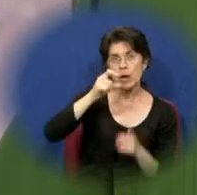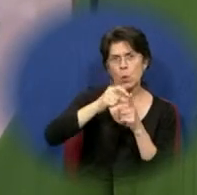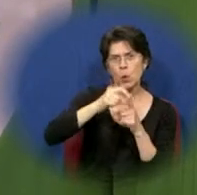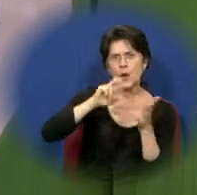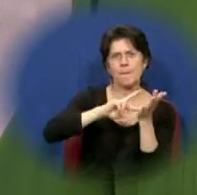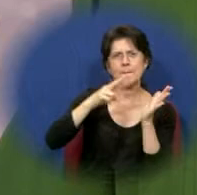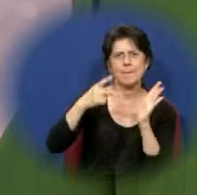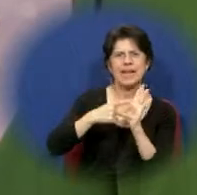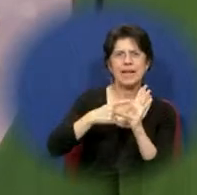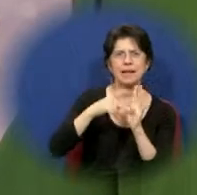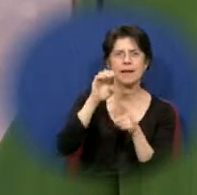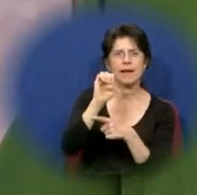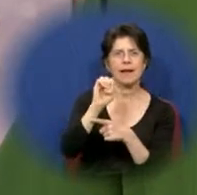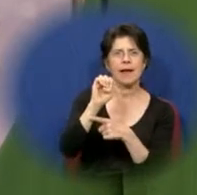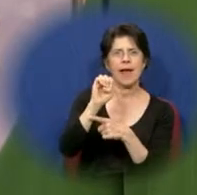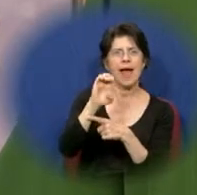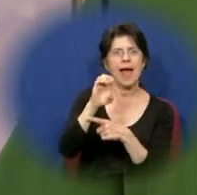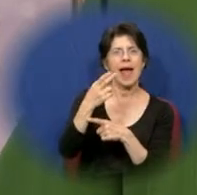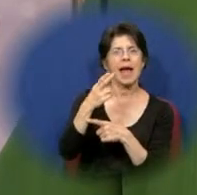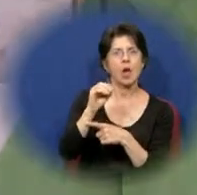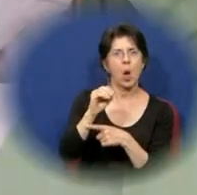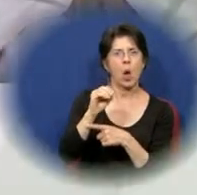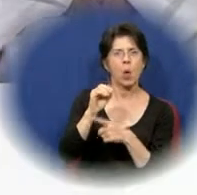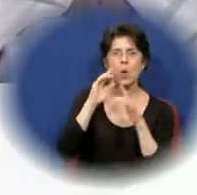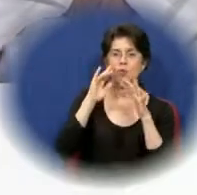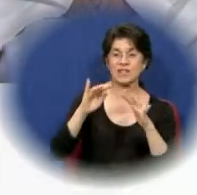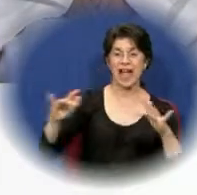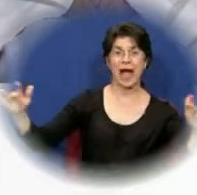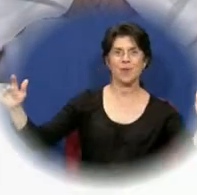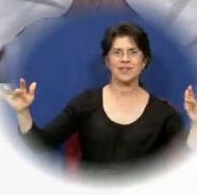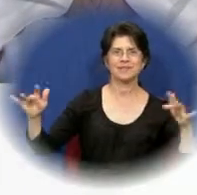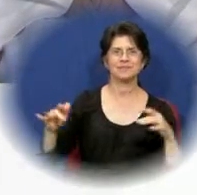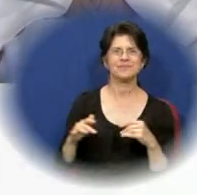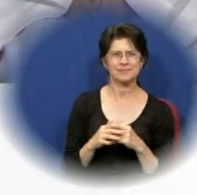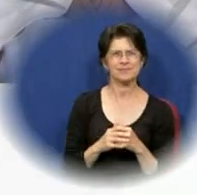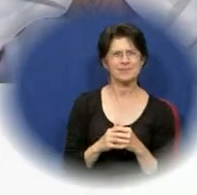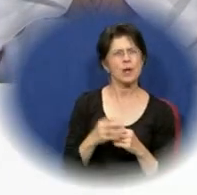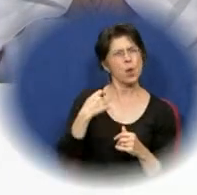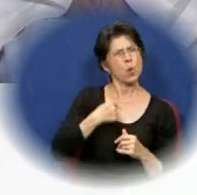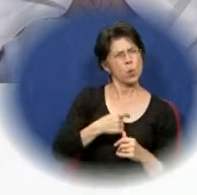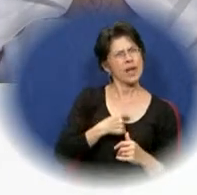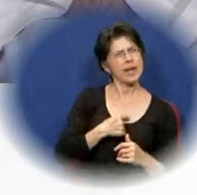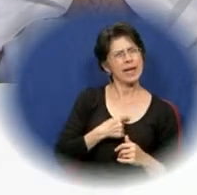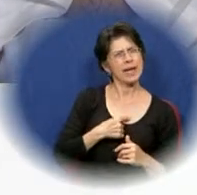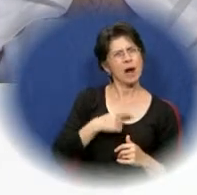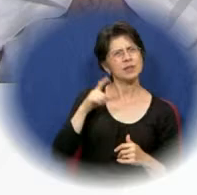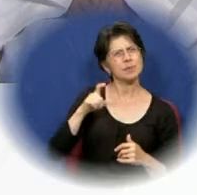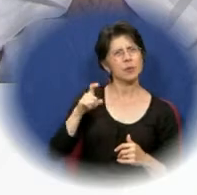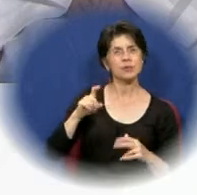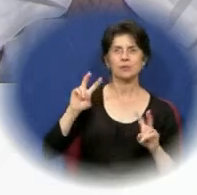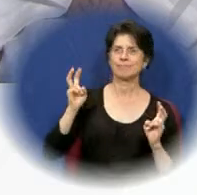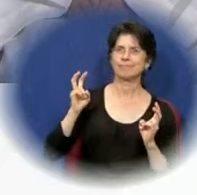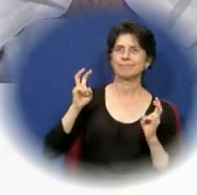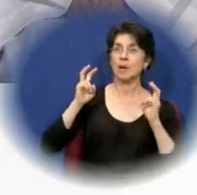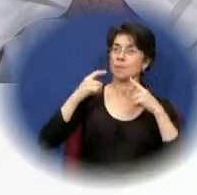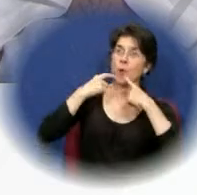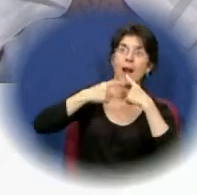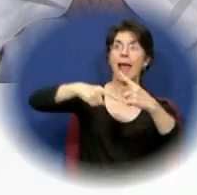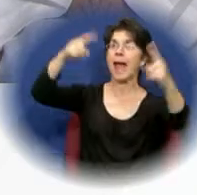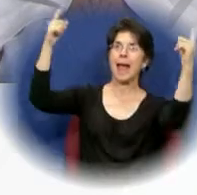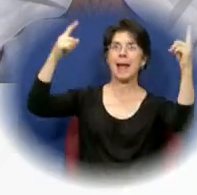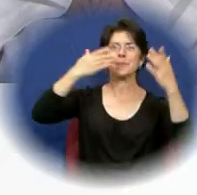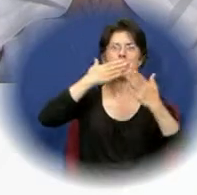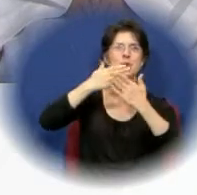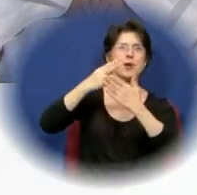resound. And fundamental again to all of us who are the baptized is that we are to resound and to proclaim the good news